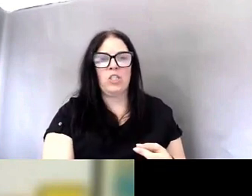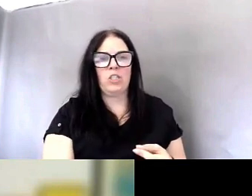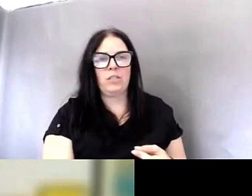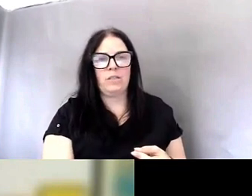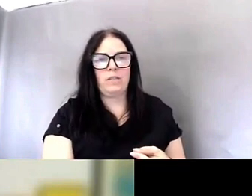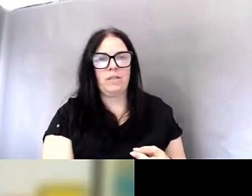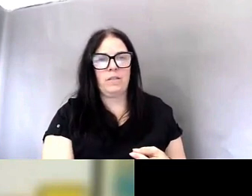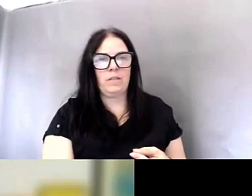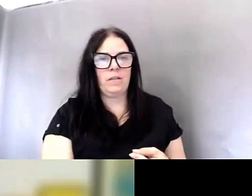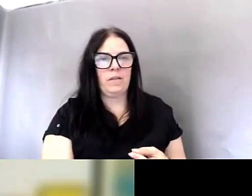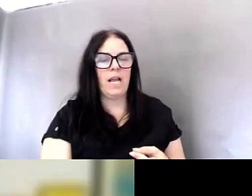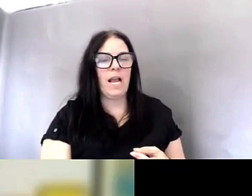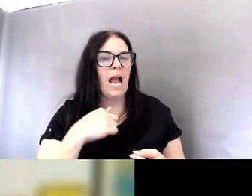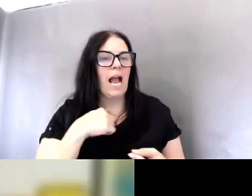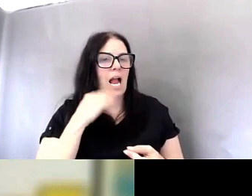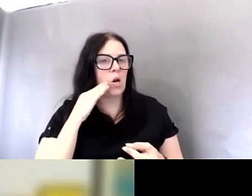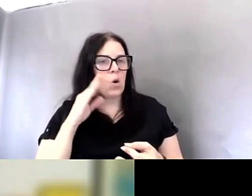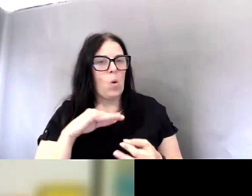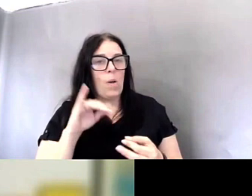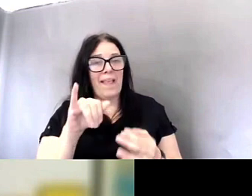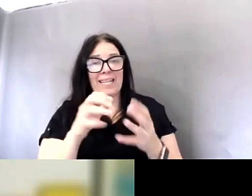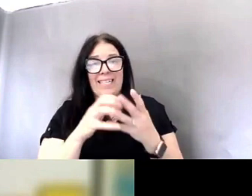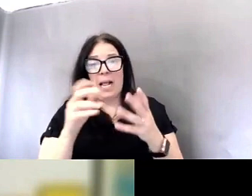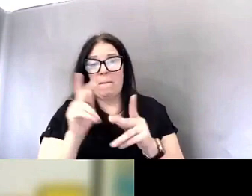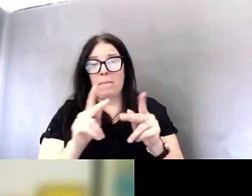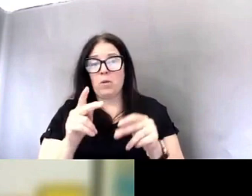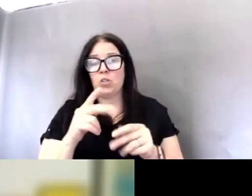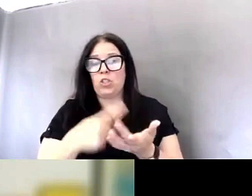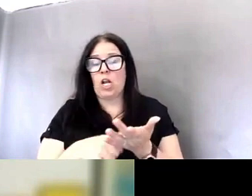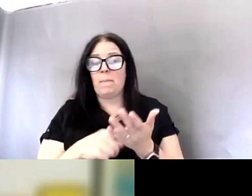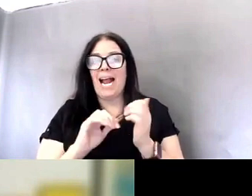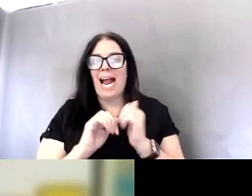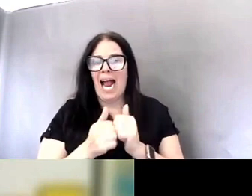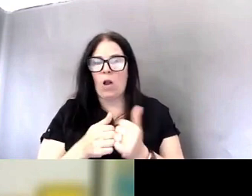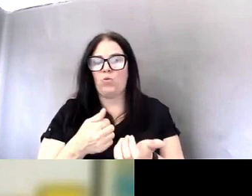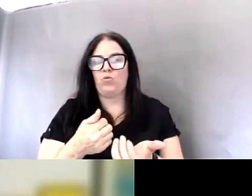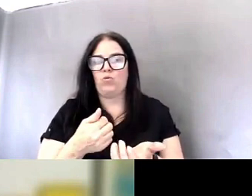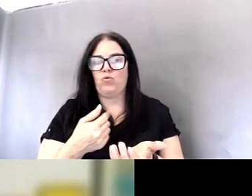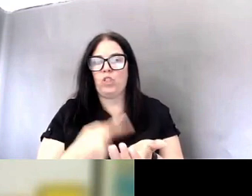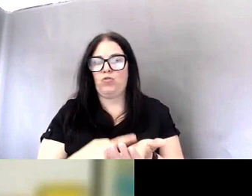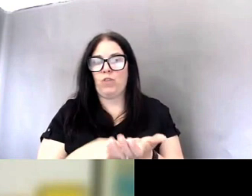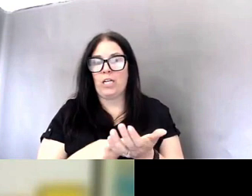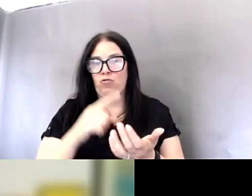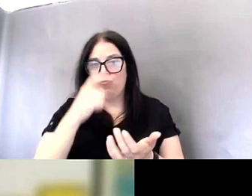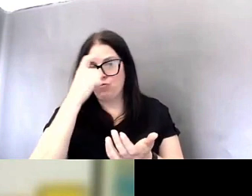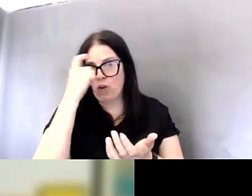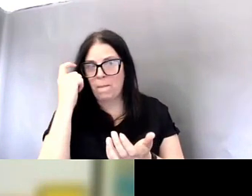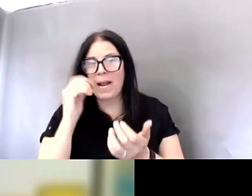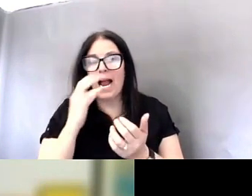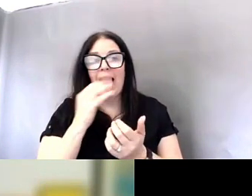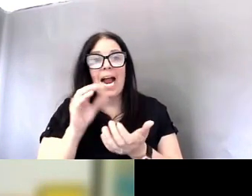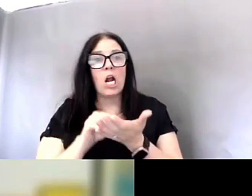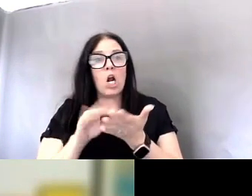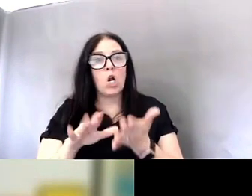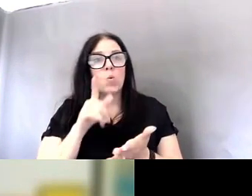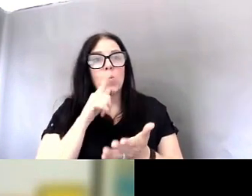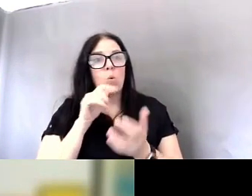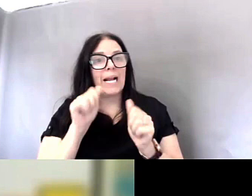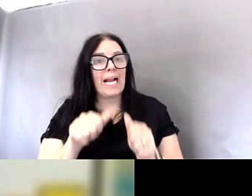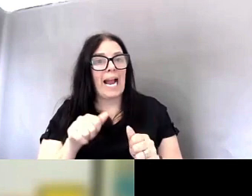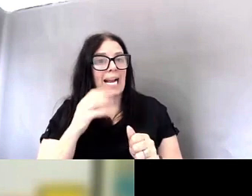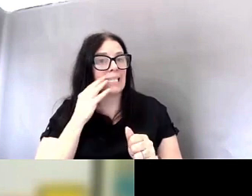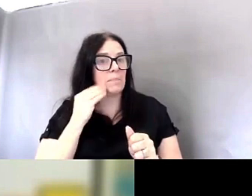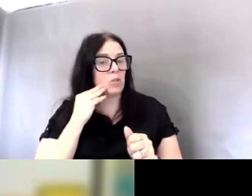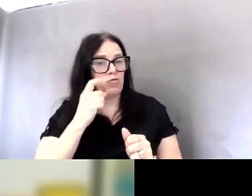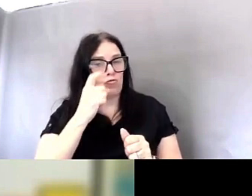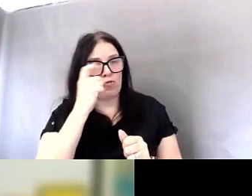also talking about how to address trauma and learners who might experience trauma. And I just